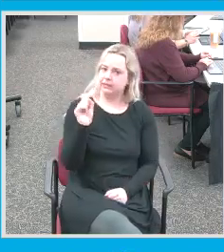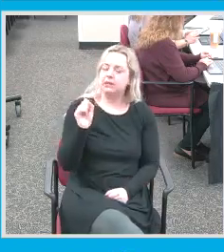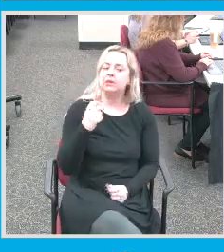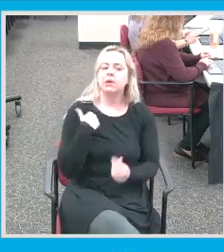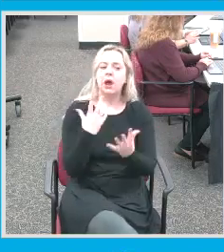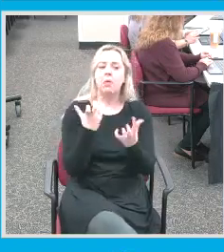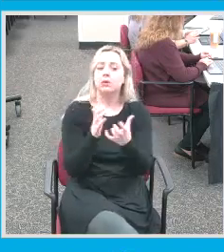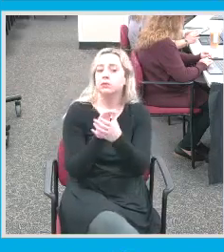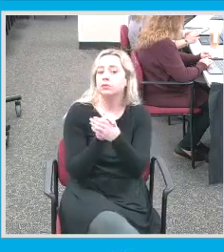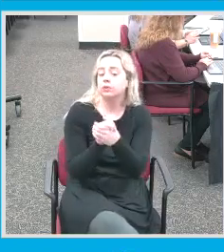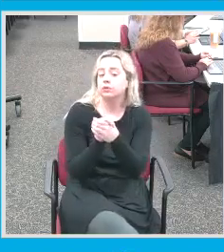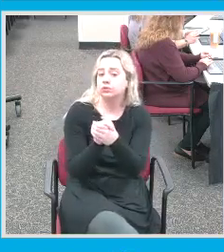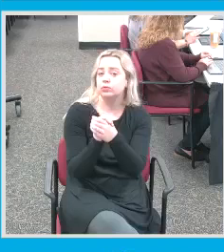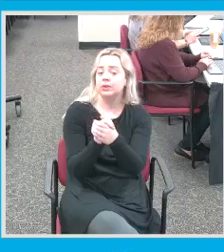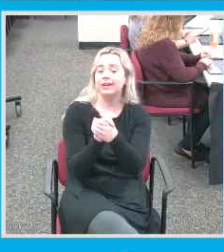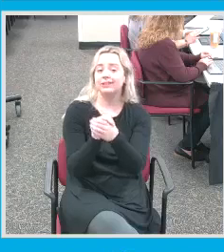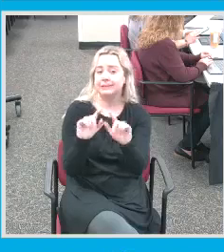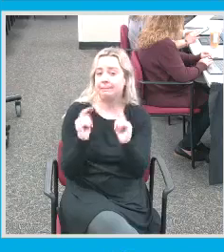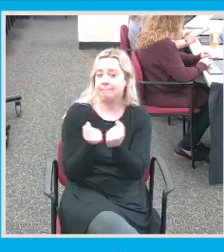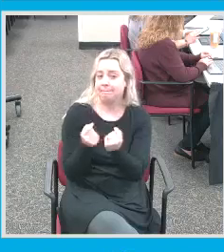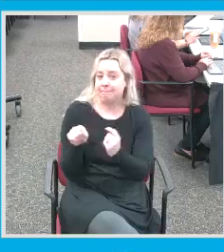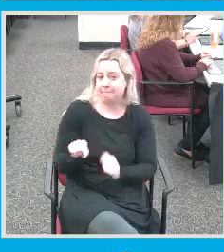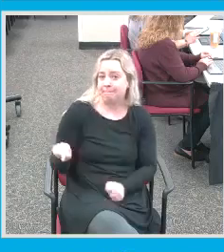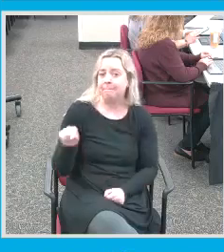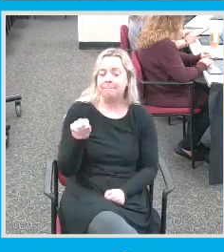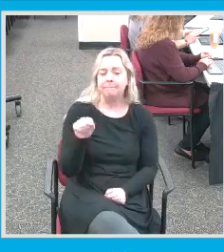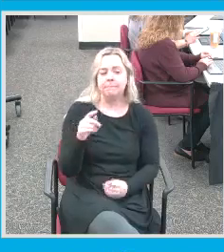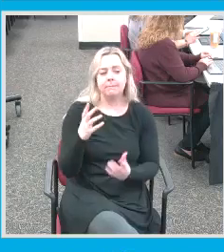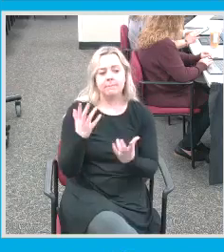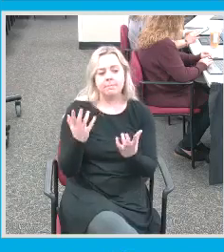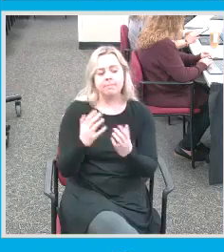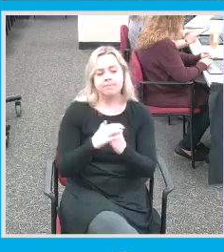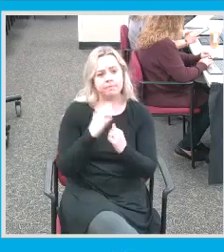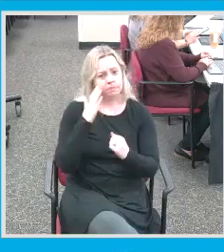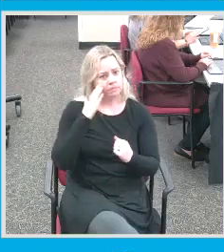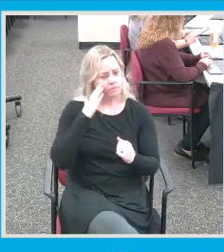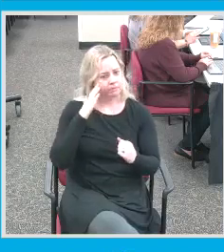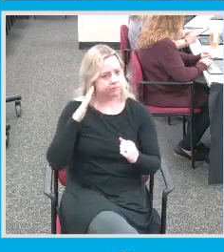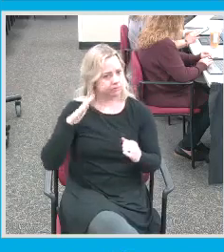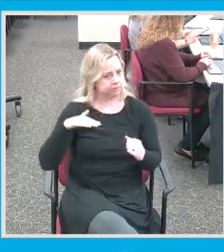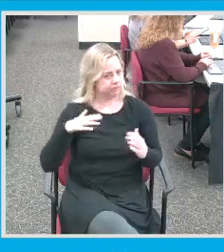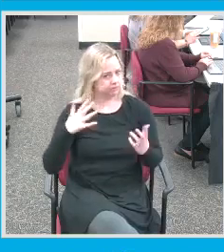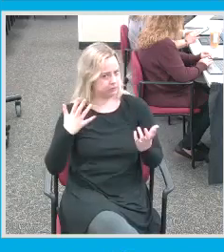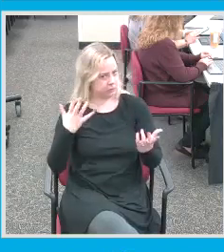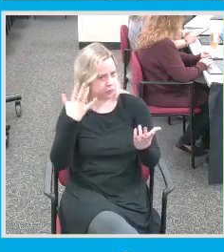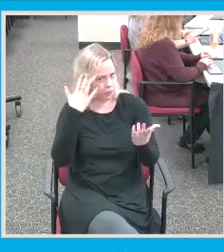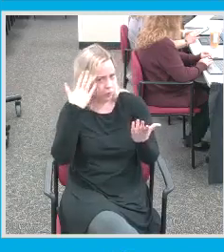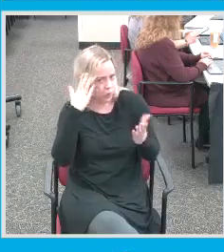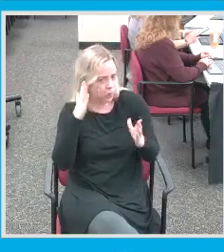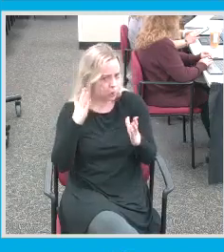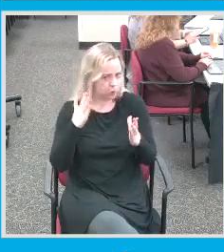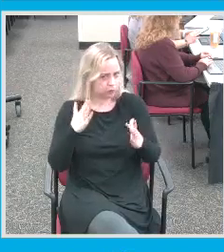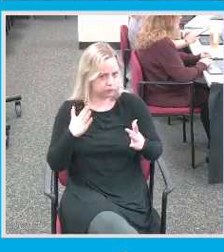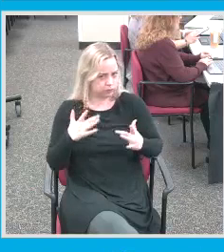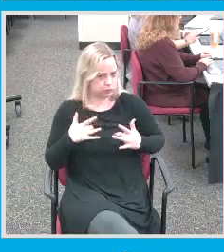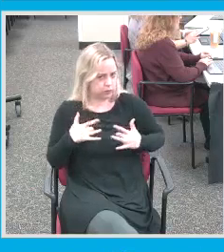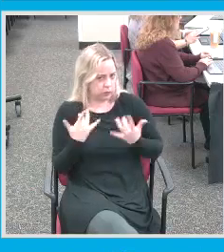wanted to congratulate our team, although we don't know kind of final status. I know that we had